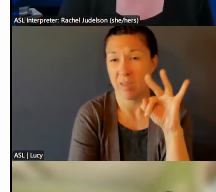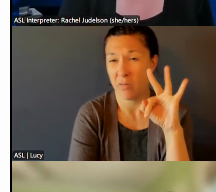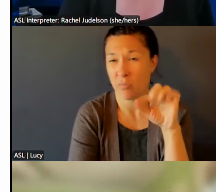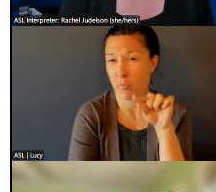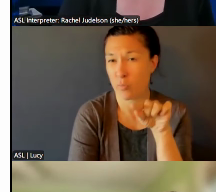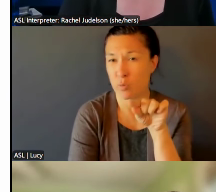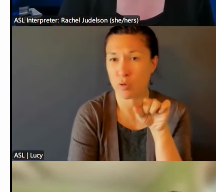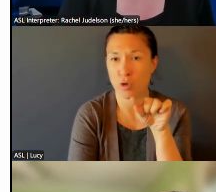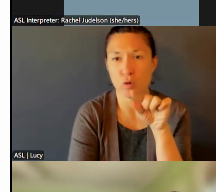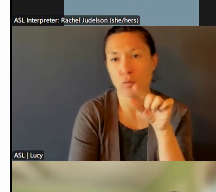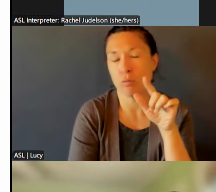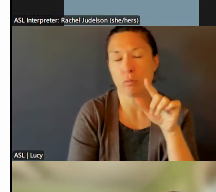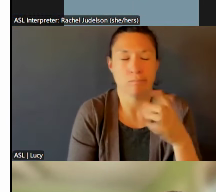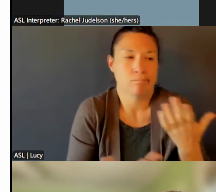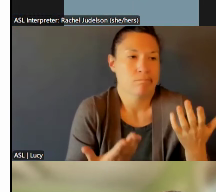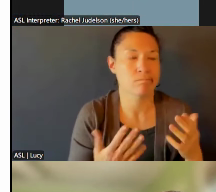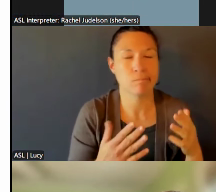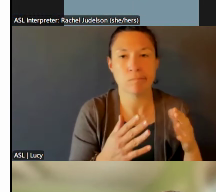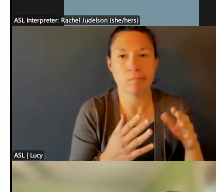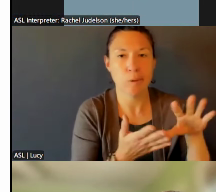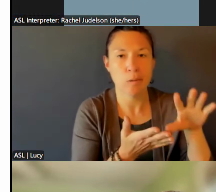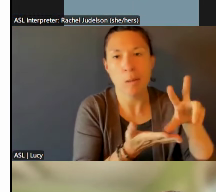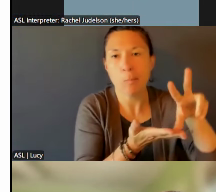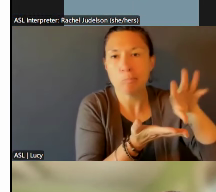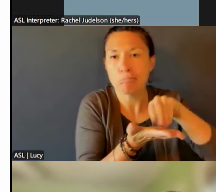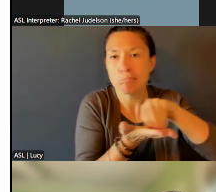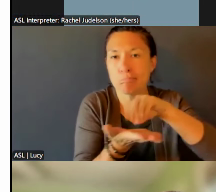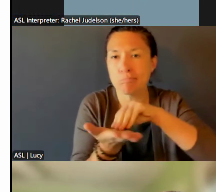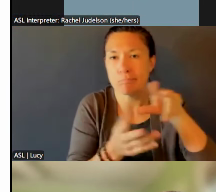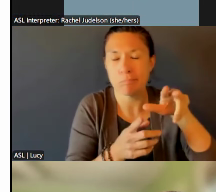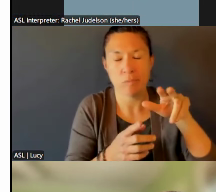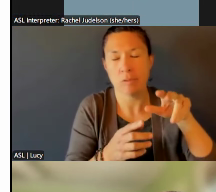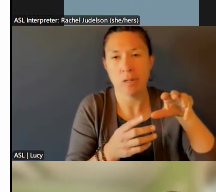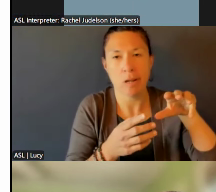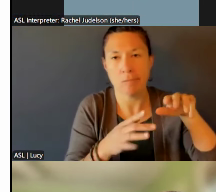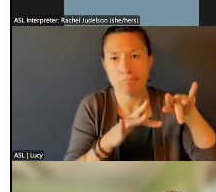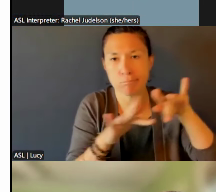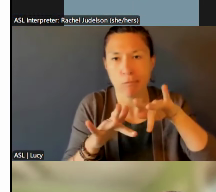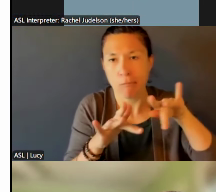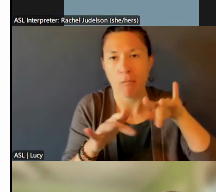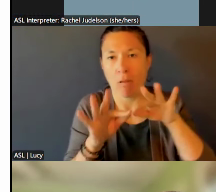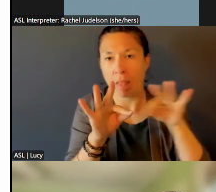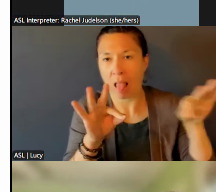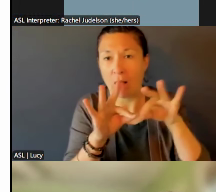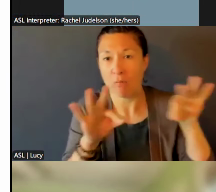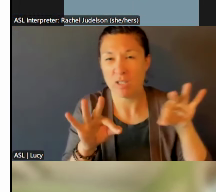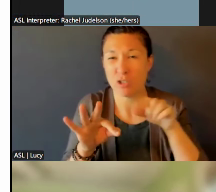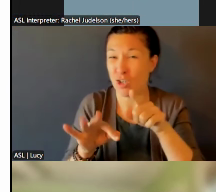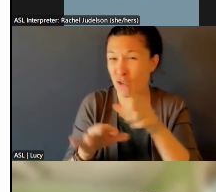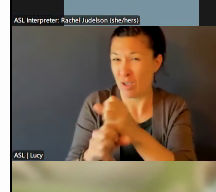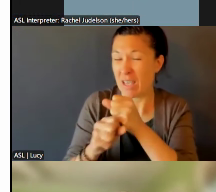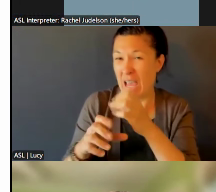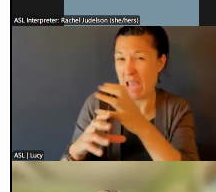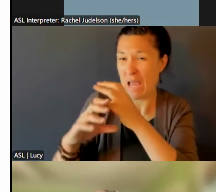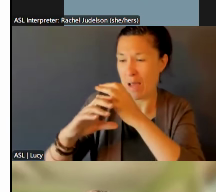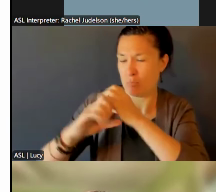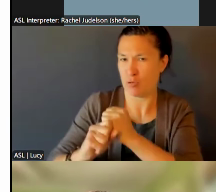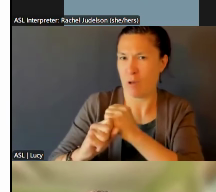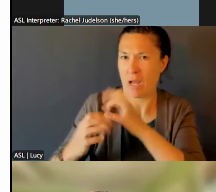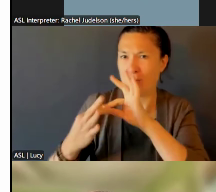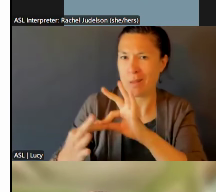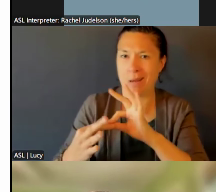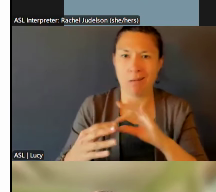language documentarian and you get something that is on computational phonetics, right? Completely outside your domain, and it